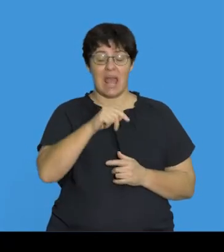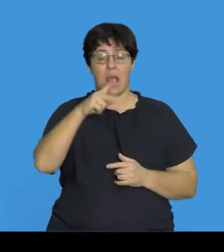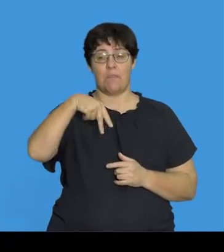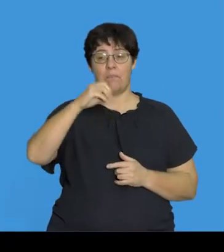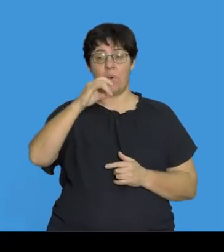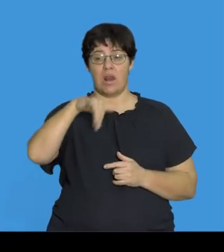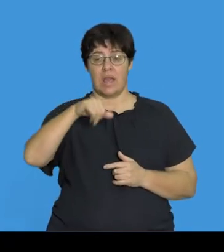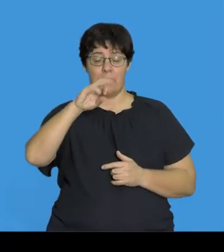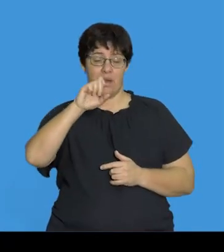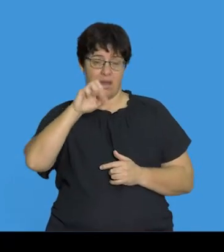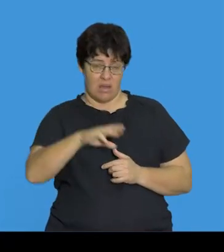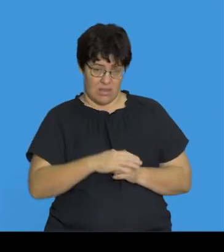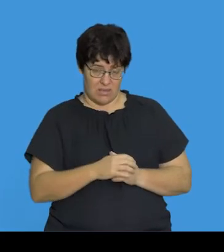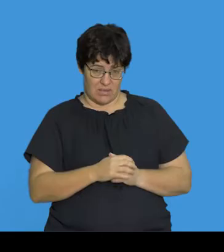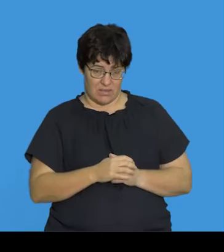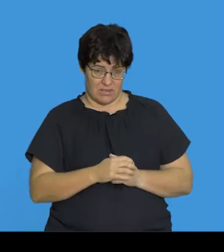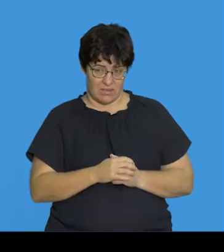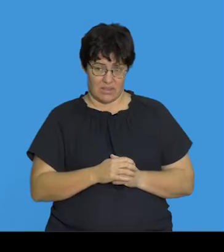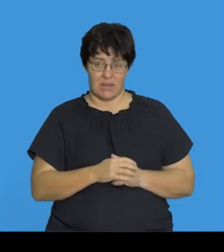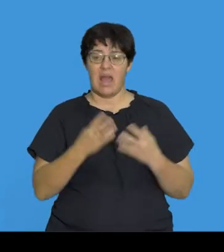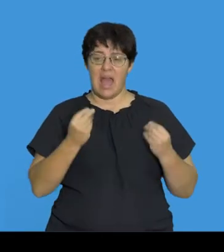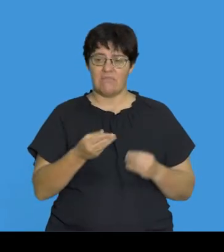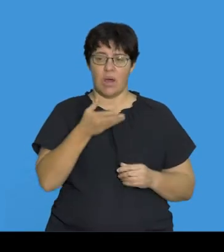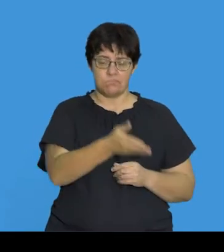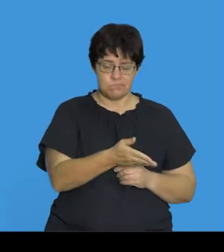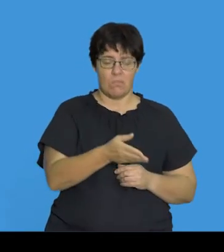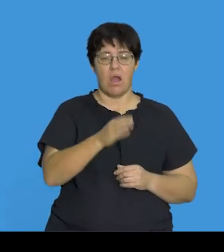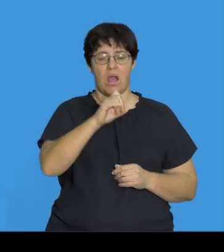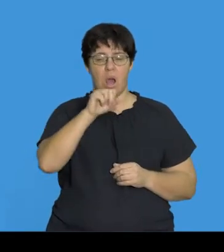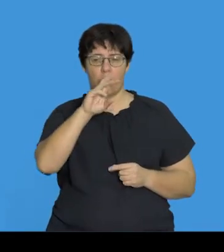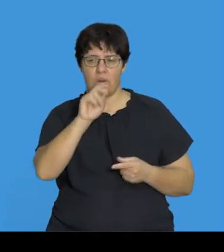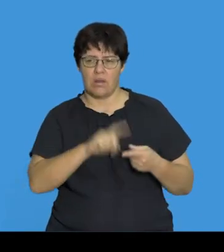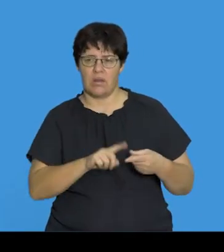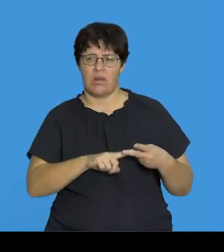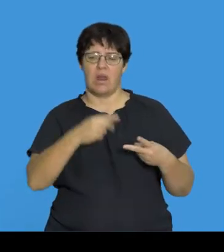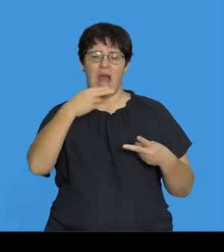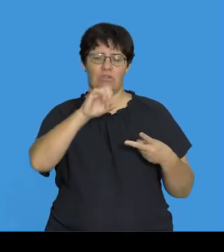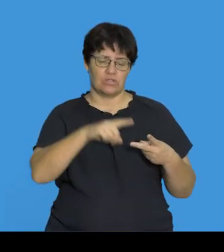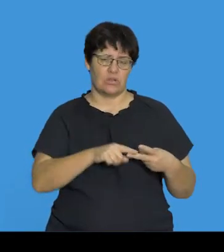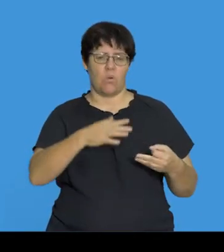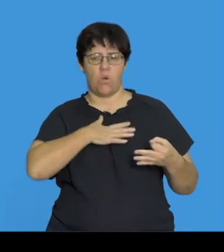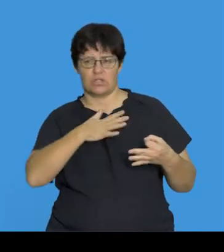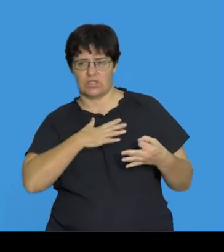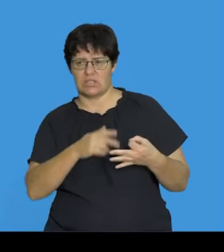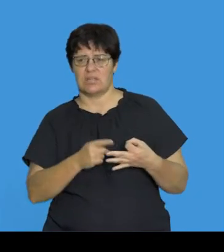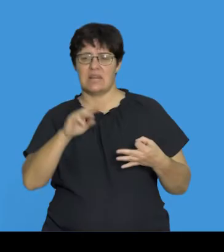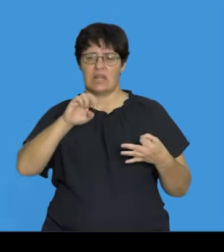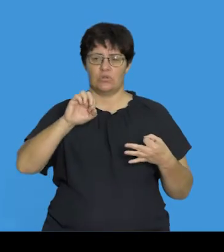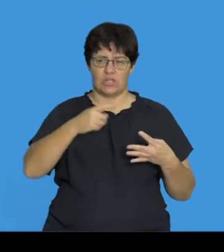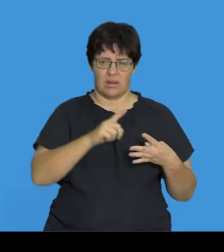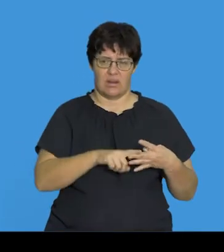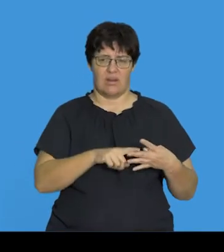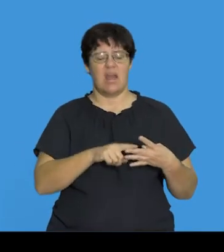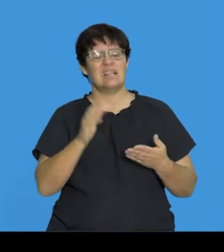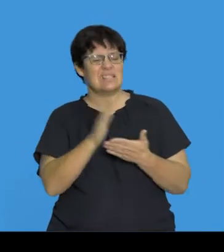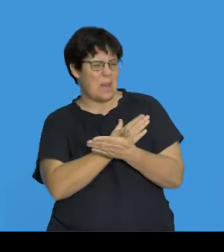to proteins as also macromolecules. They contain elements called carbon, hydrogen, oxygen, nitrogen,